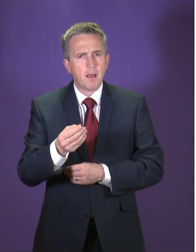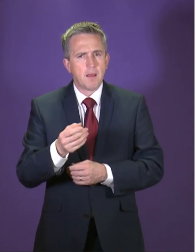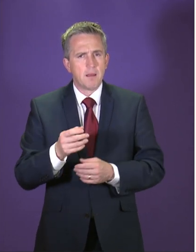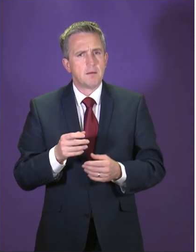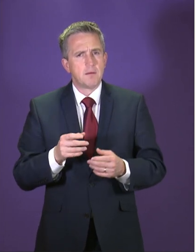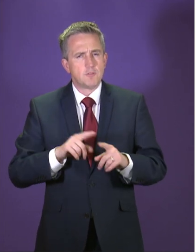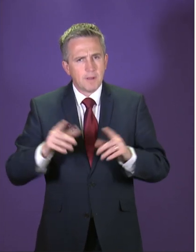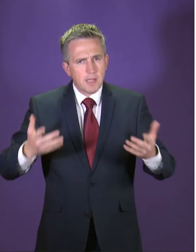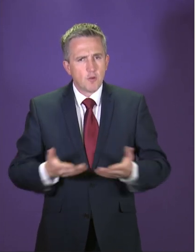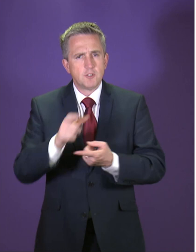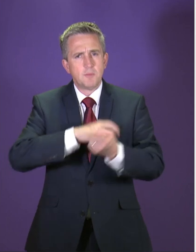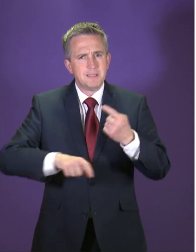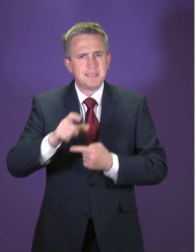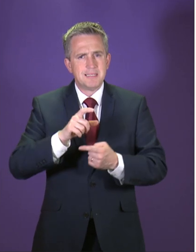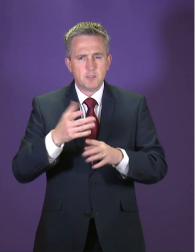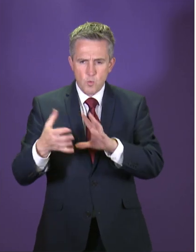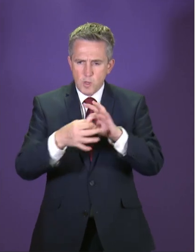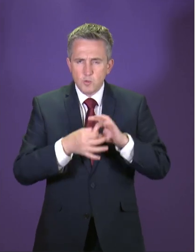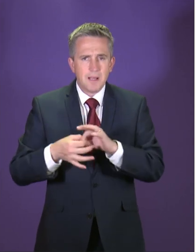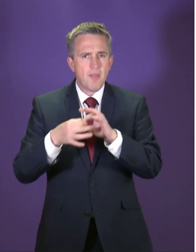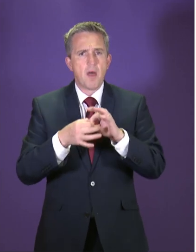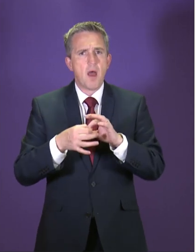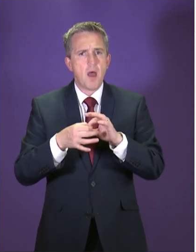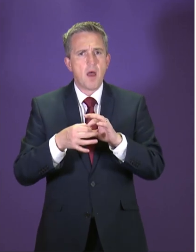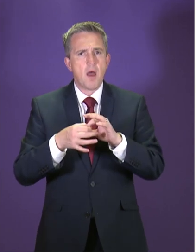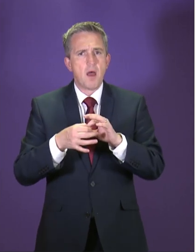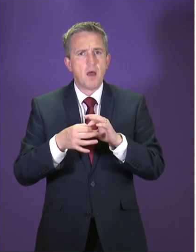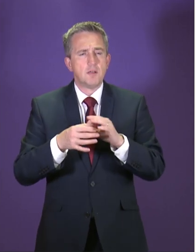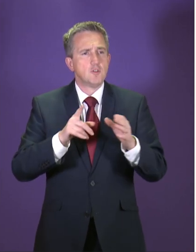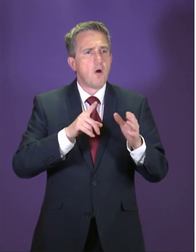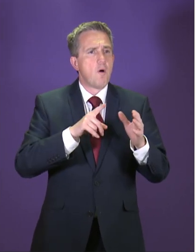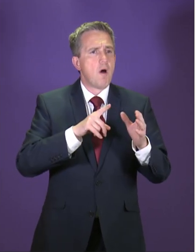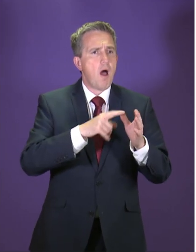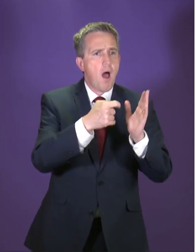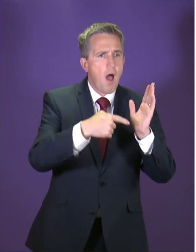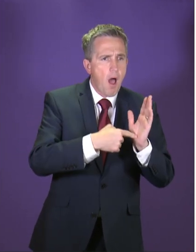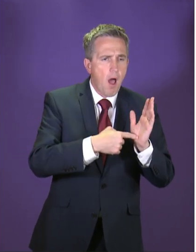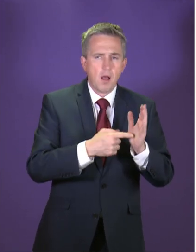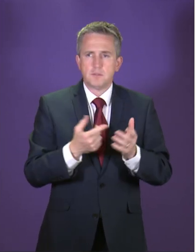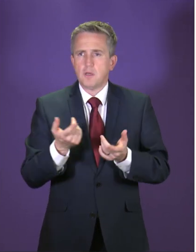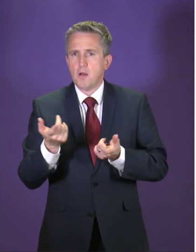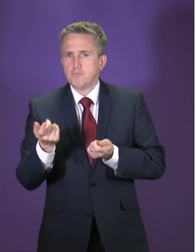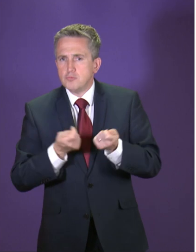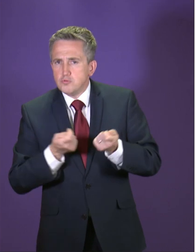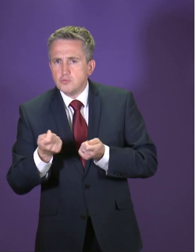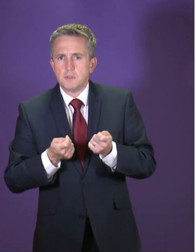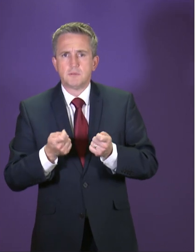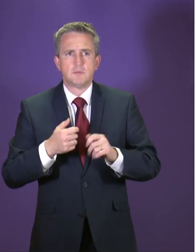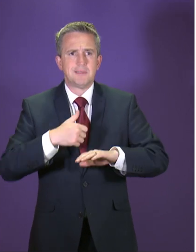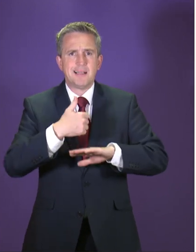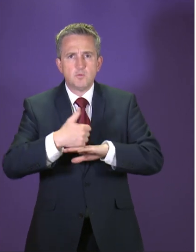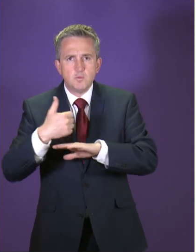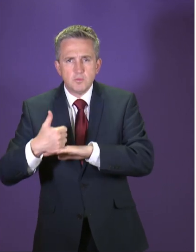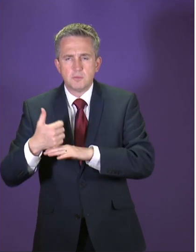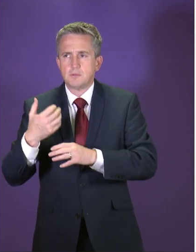way, where the artists, together with producers, together with institutions, together with